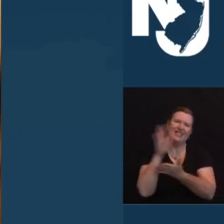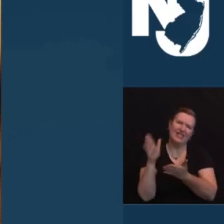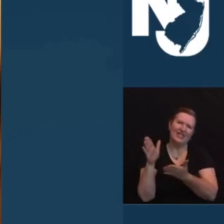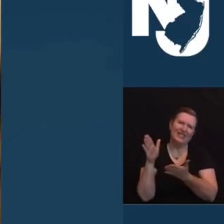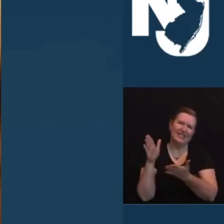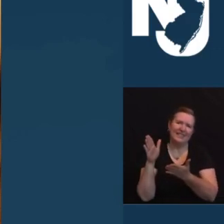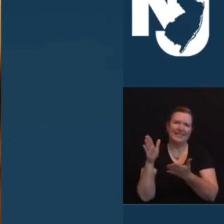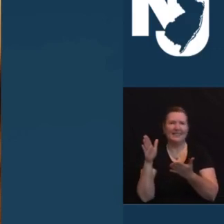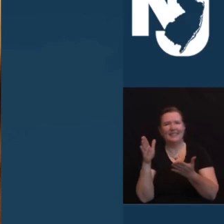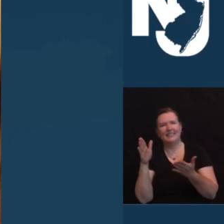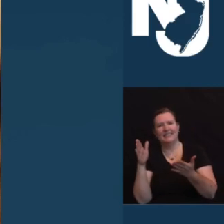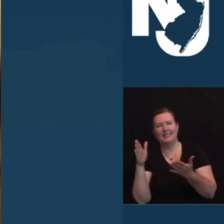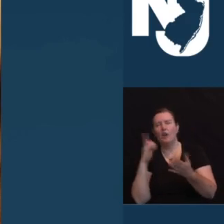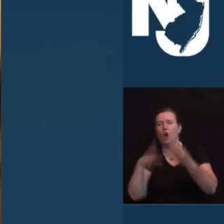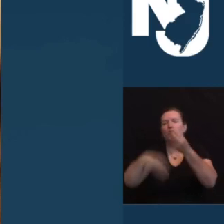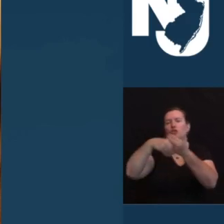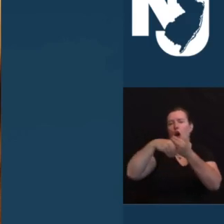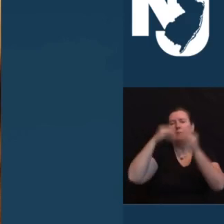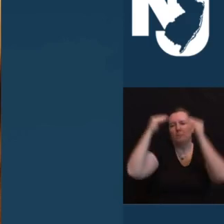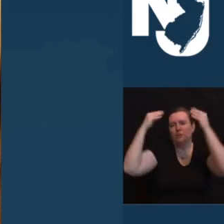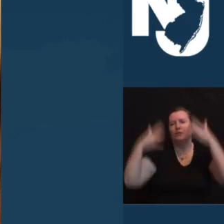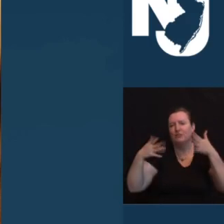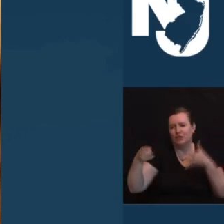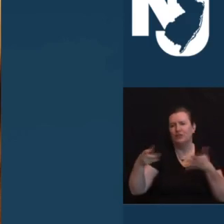of education at William Patterson